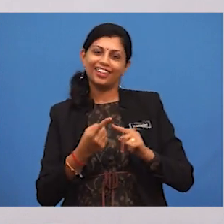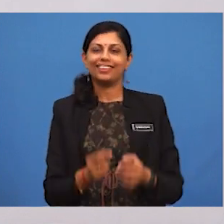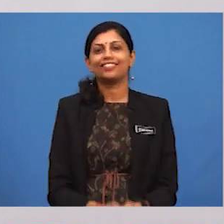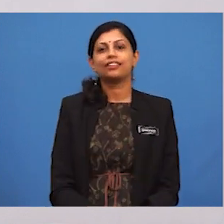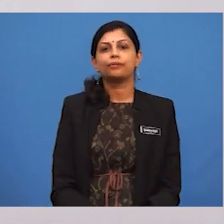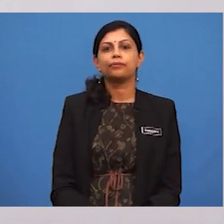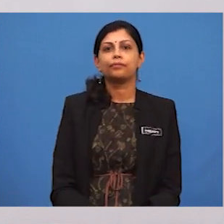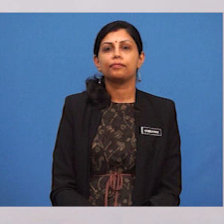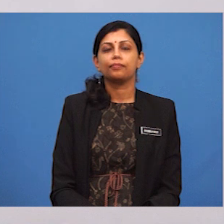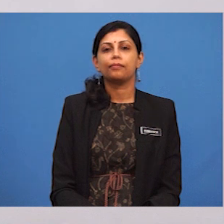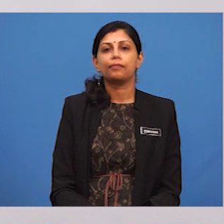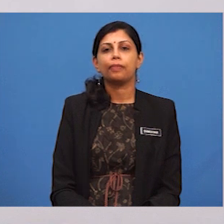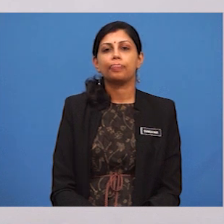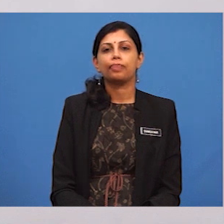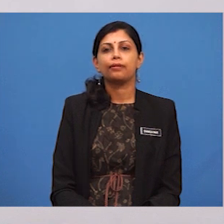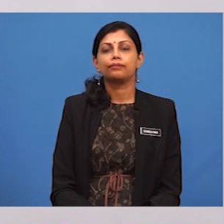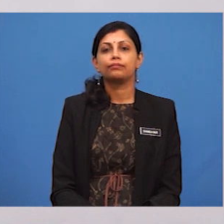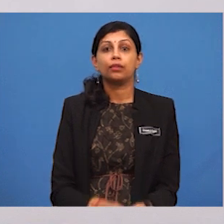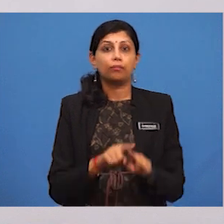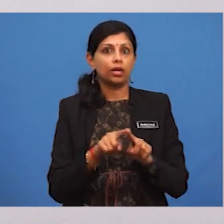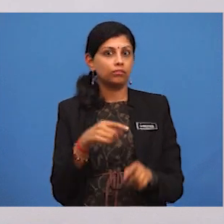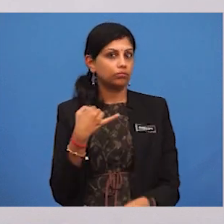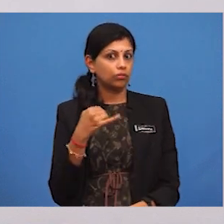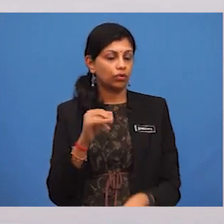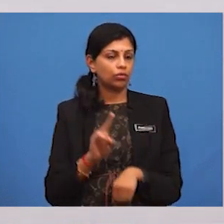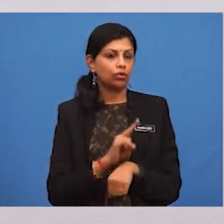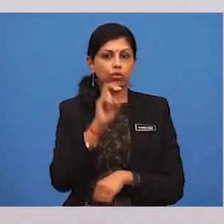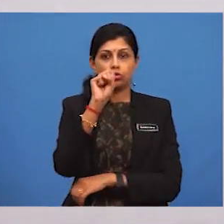However, this does not mean you can use slang words.